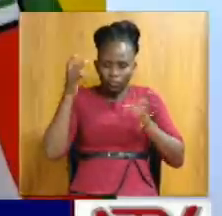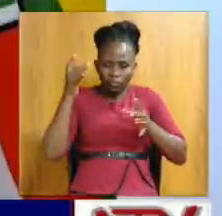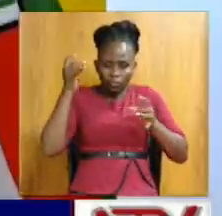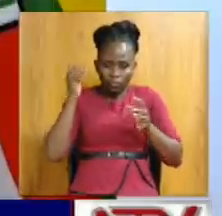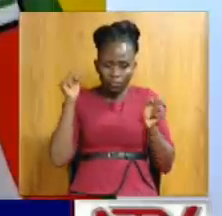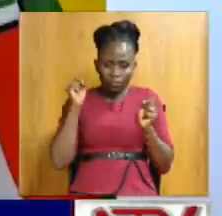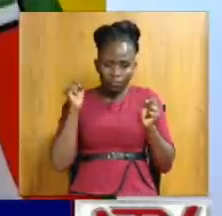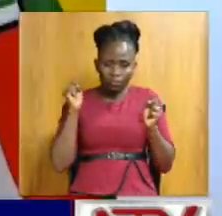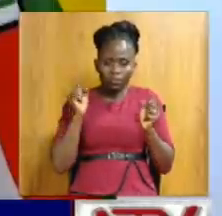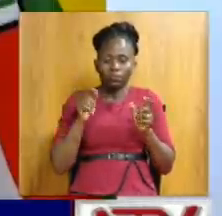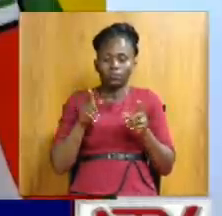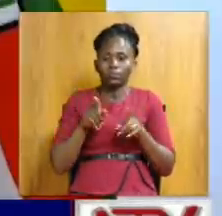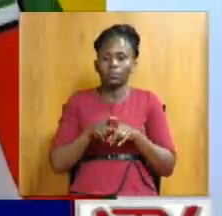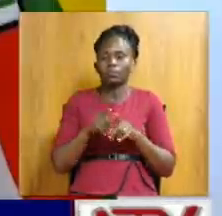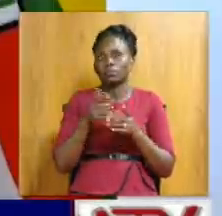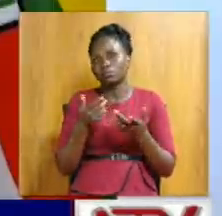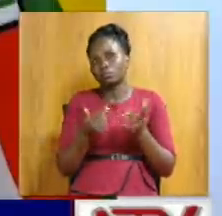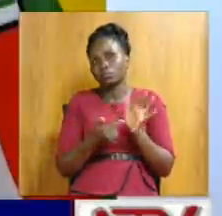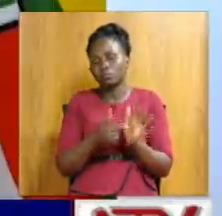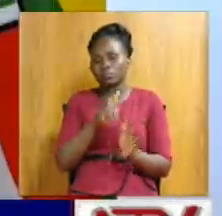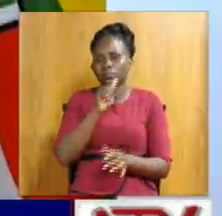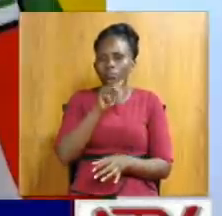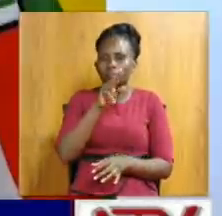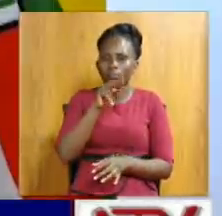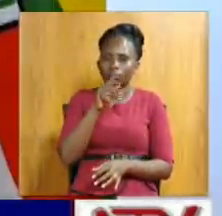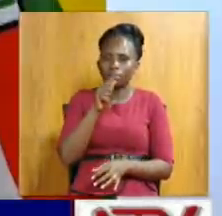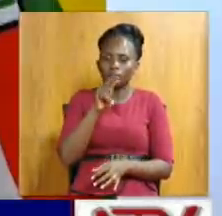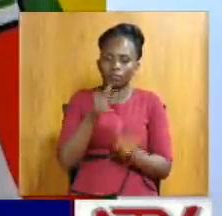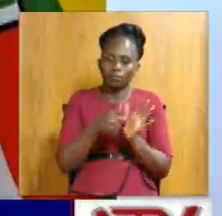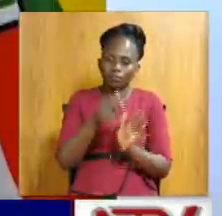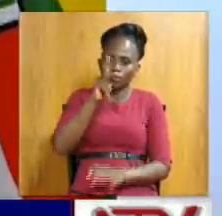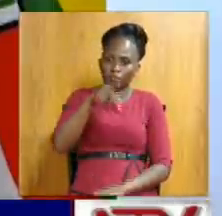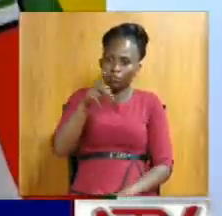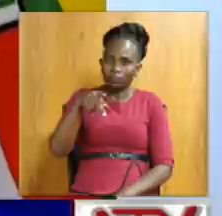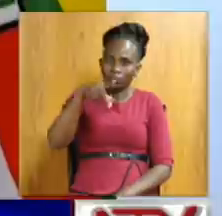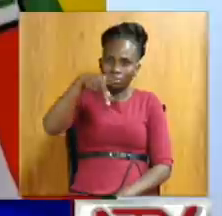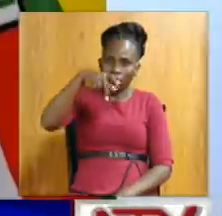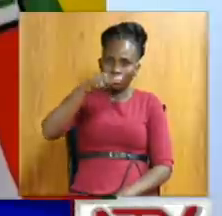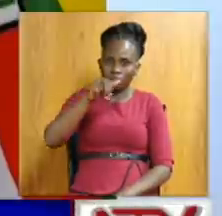anti-inflammatory drugs, antipyretic like Panadol,